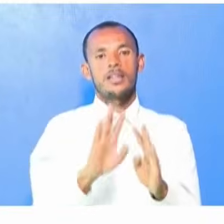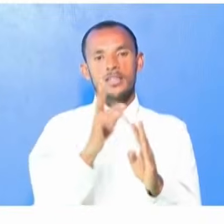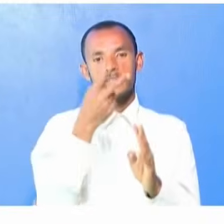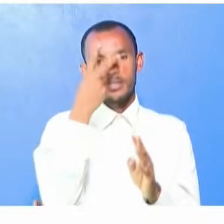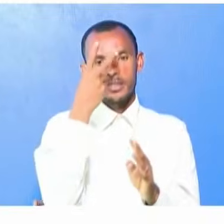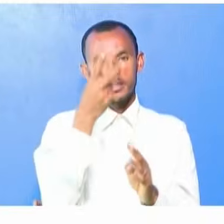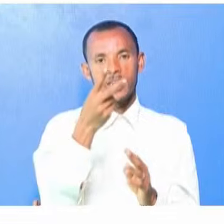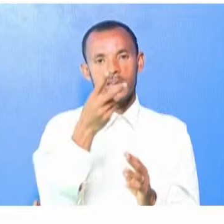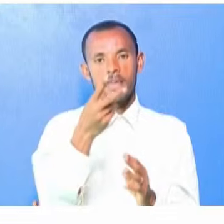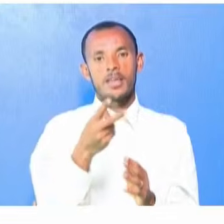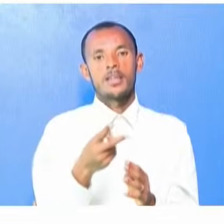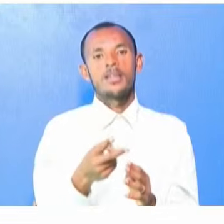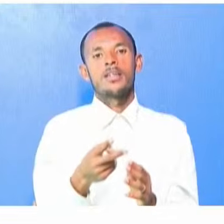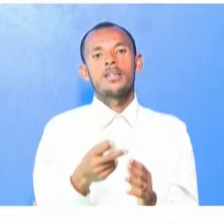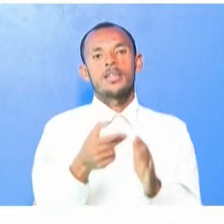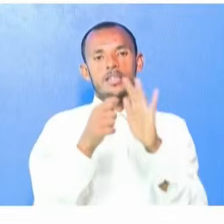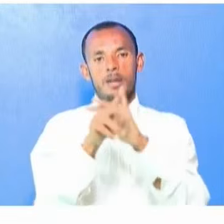to